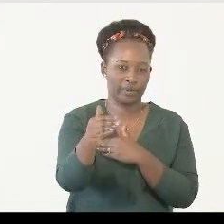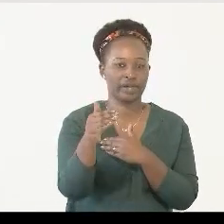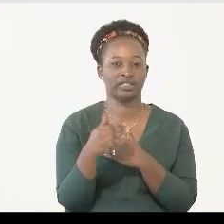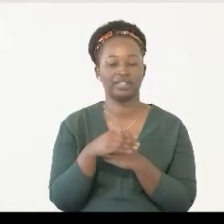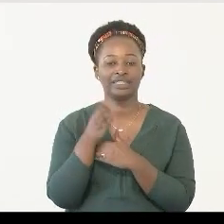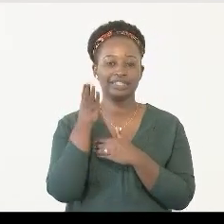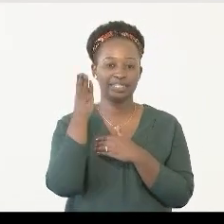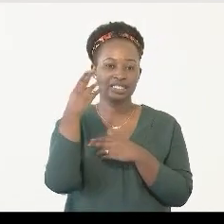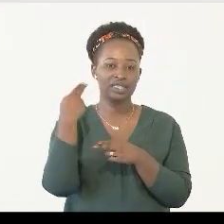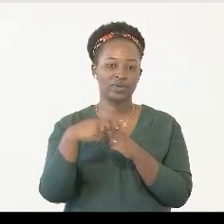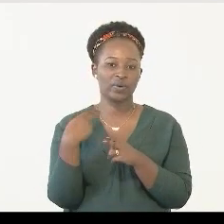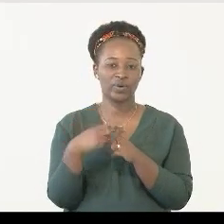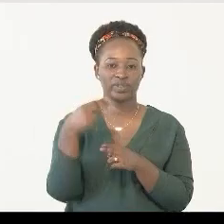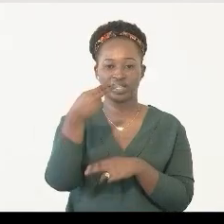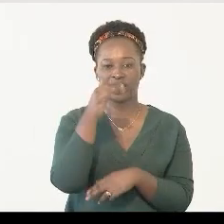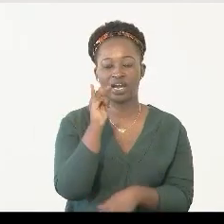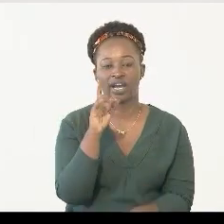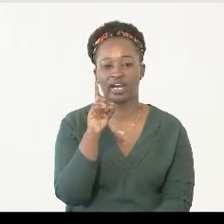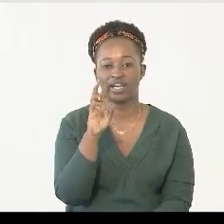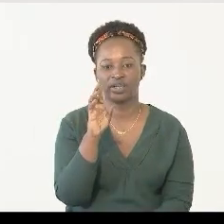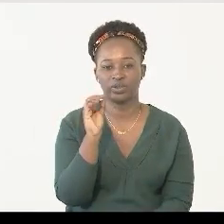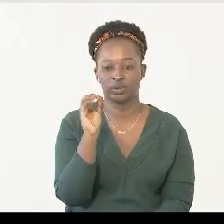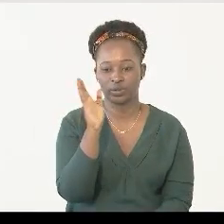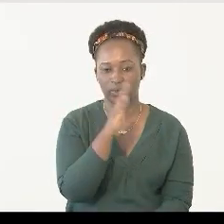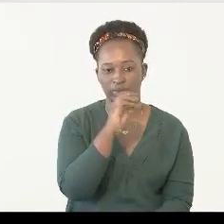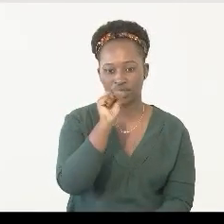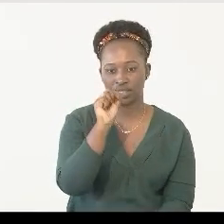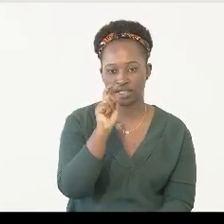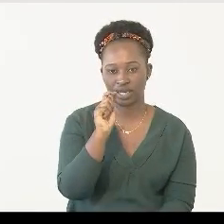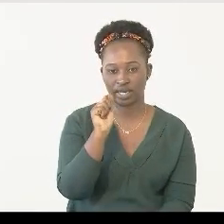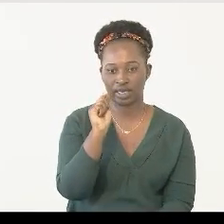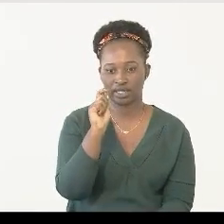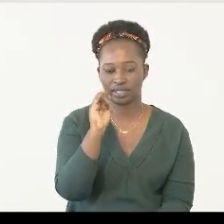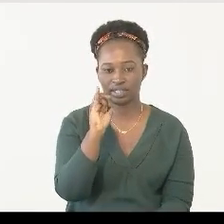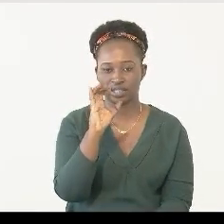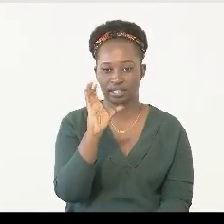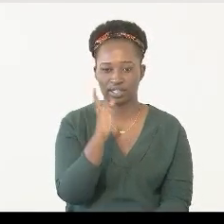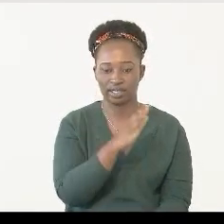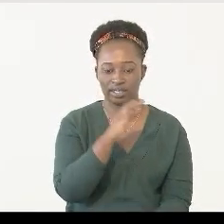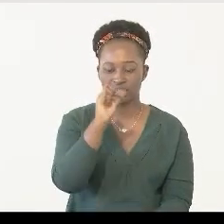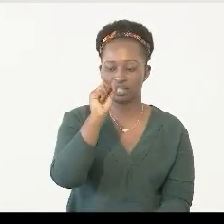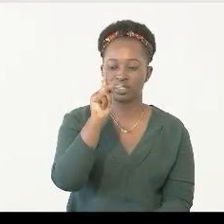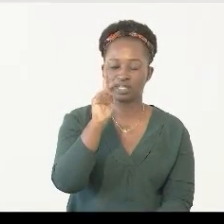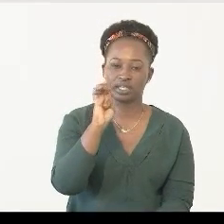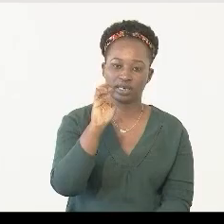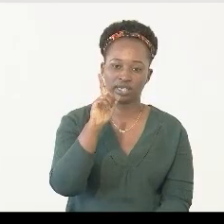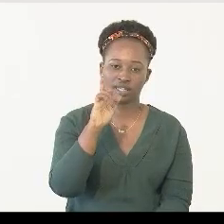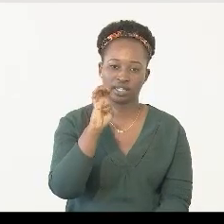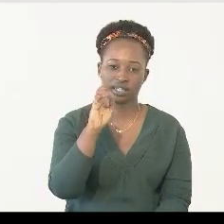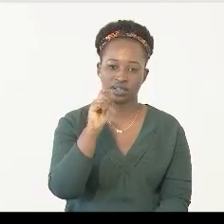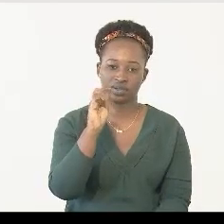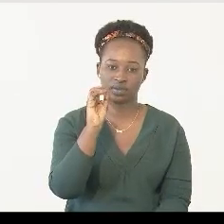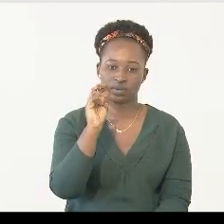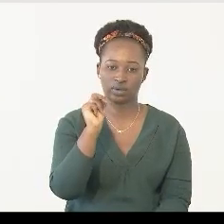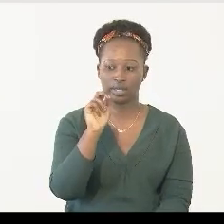So this is called hydrostatic skeleton. And then we also have what we call